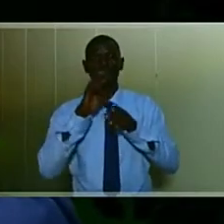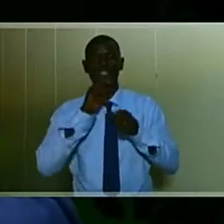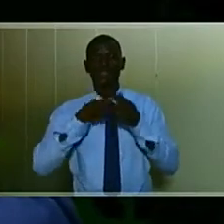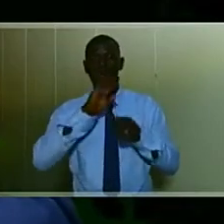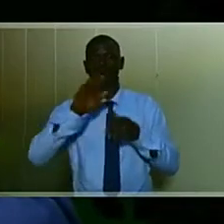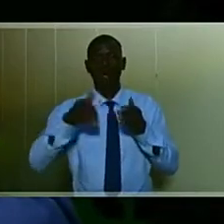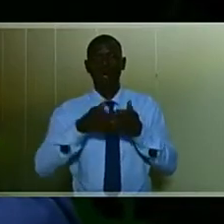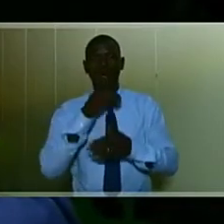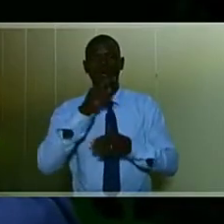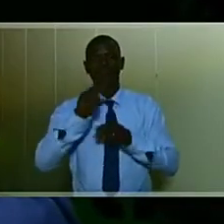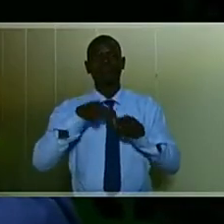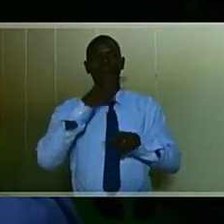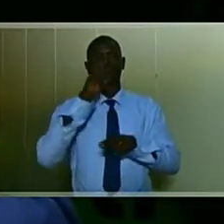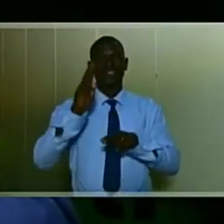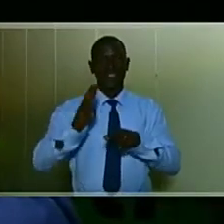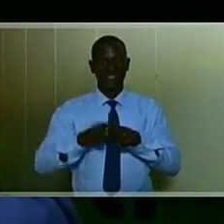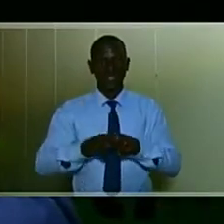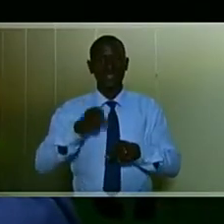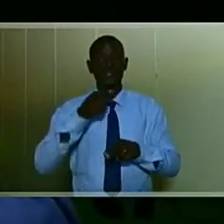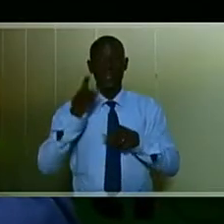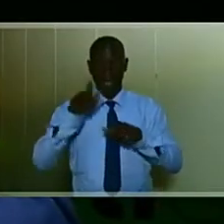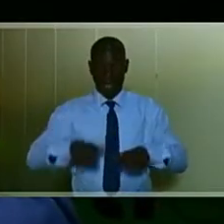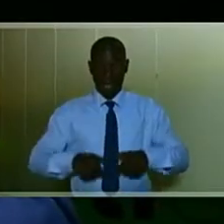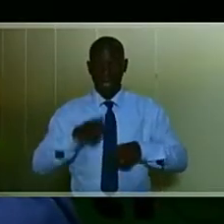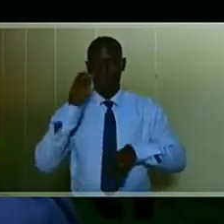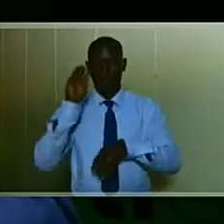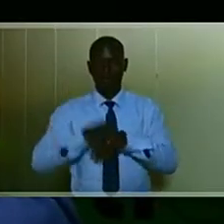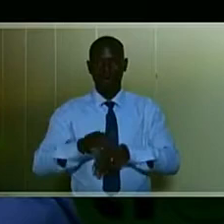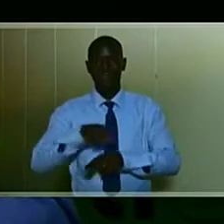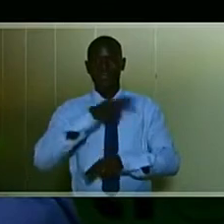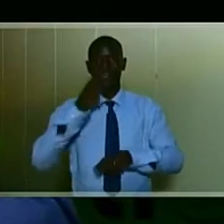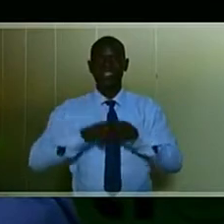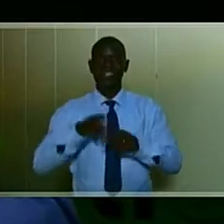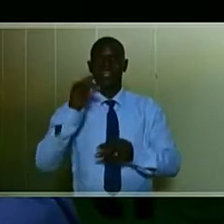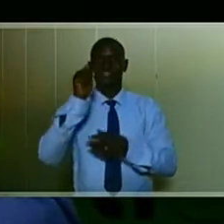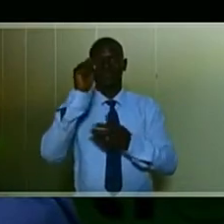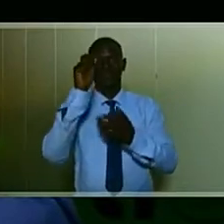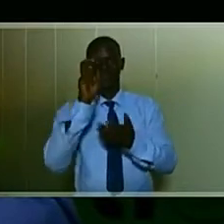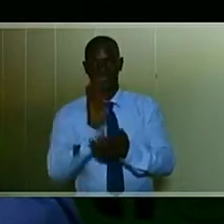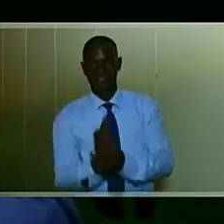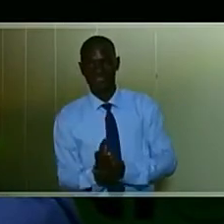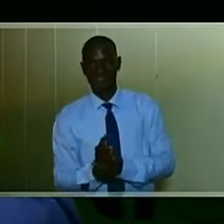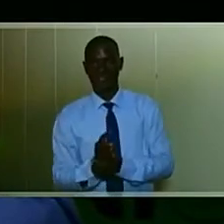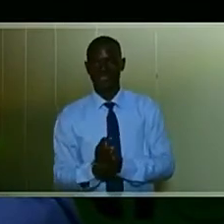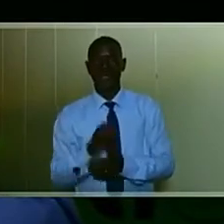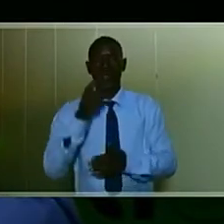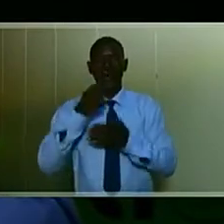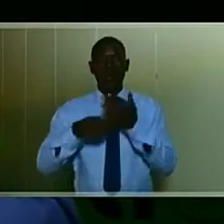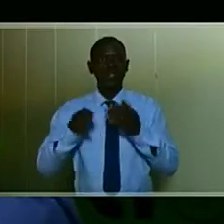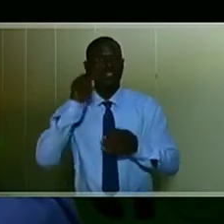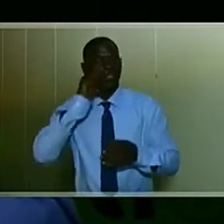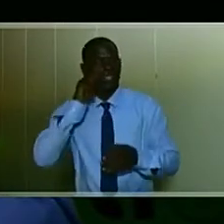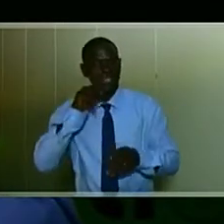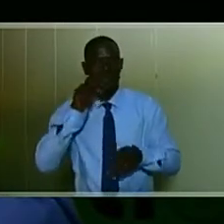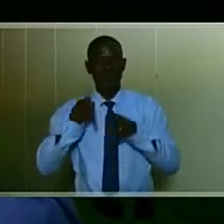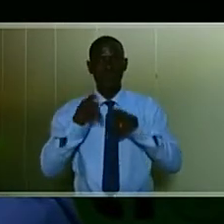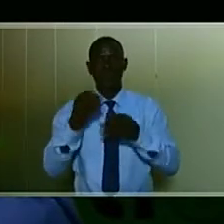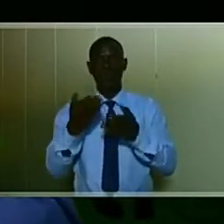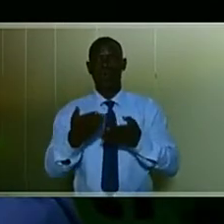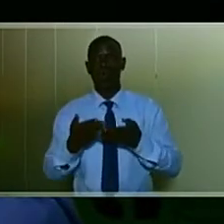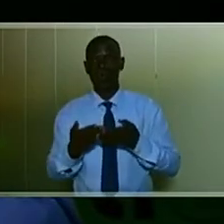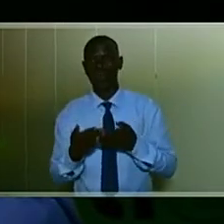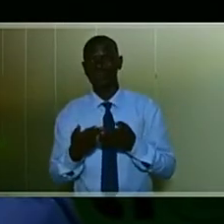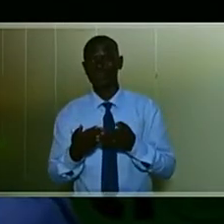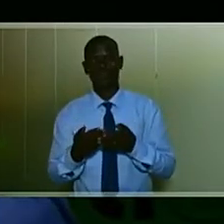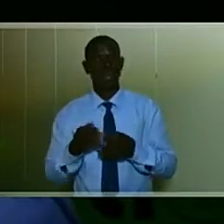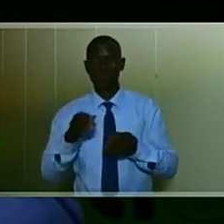you're live on national television. So we're going to hold you to your word. What the Nigerian people want, at least a majority